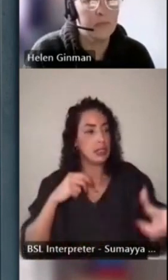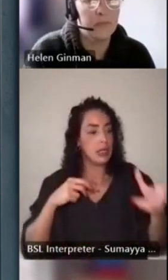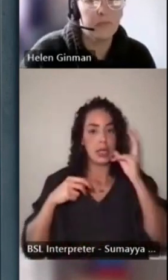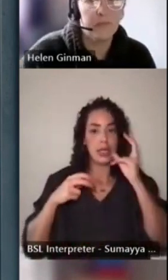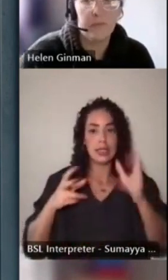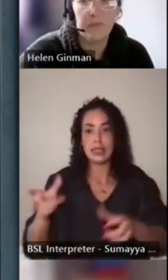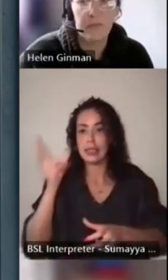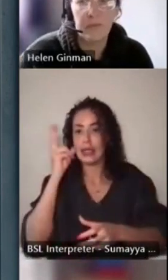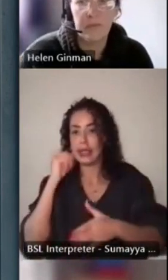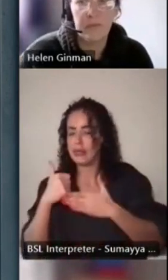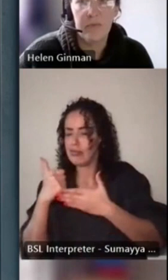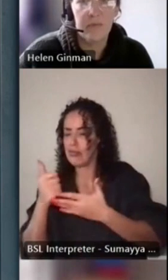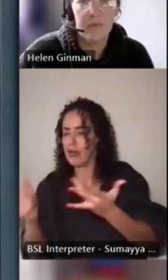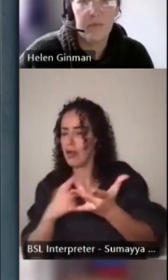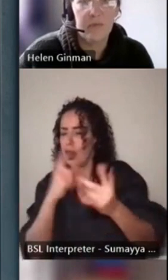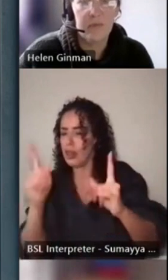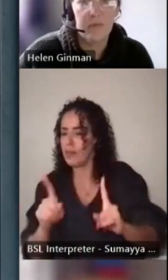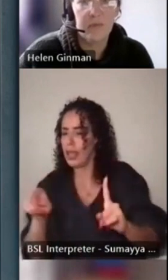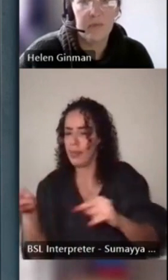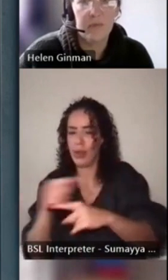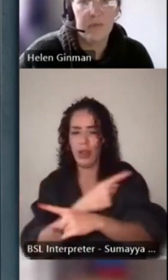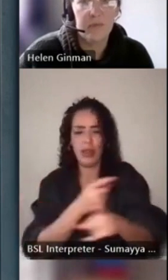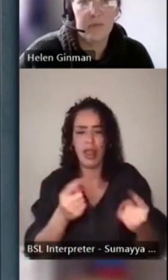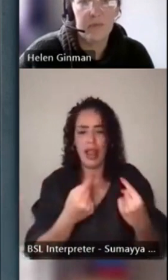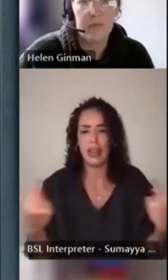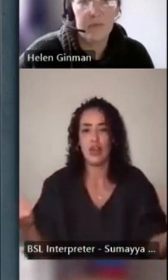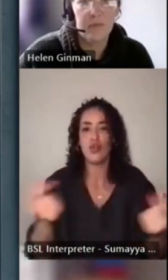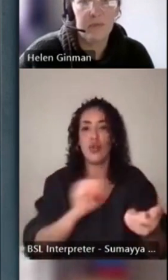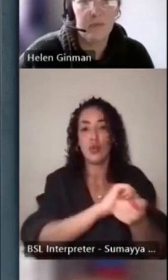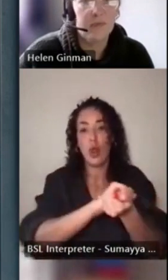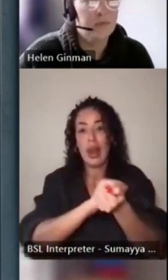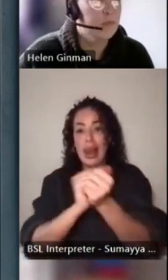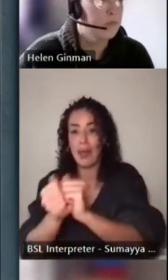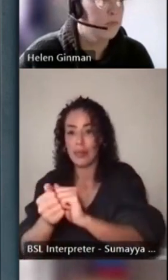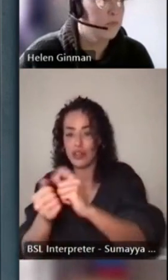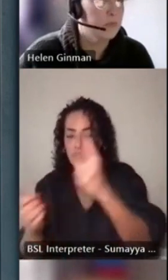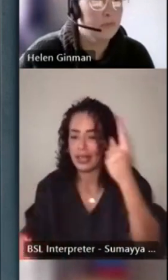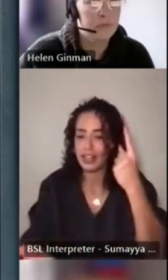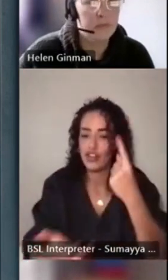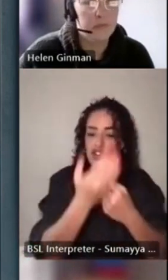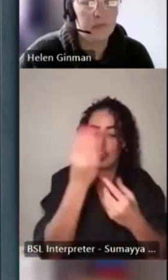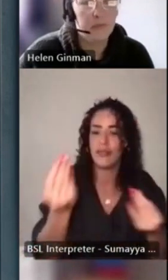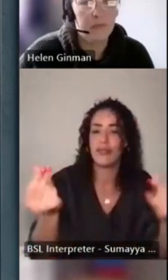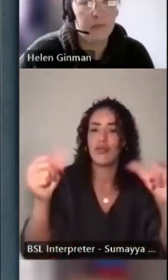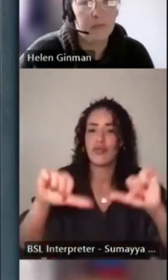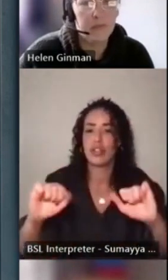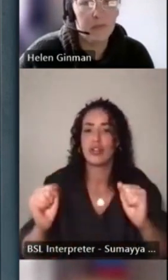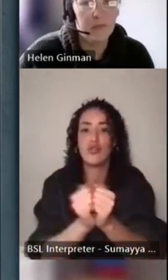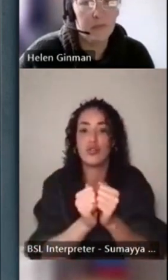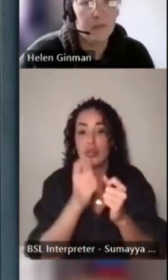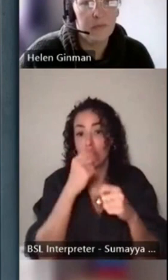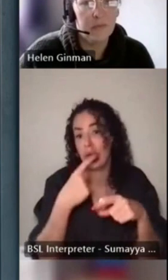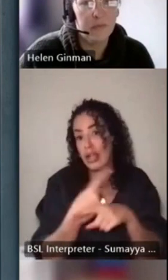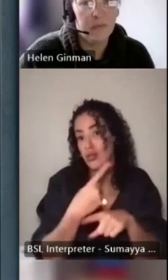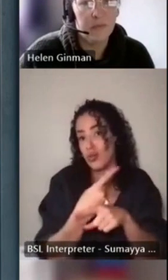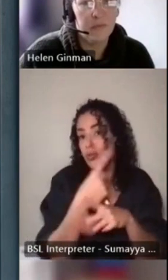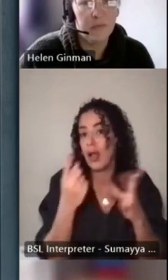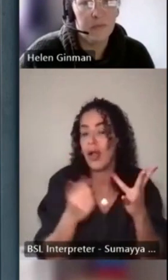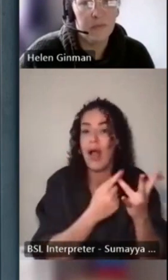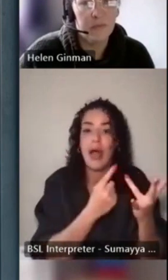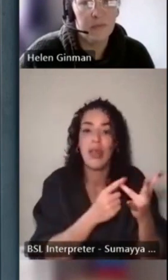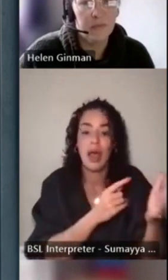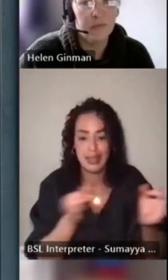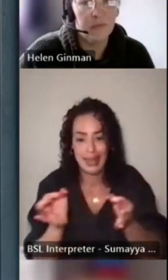group navigate towards a resolution collaboratively. So you might even want to talk about any of the other techniques that we've talked